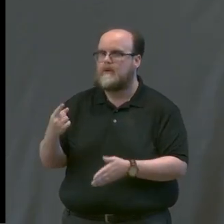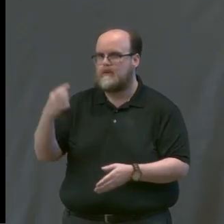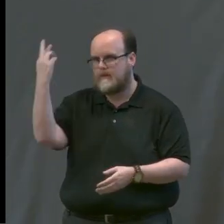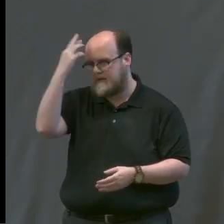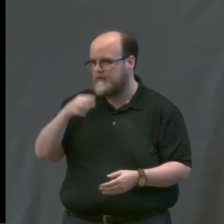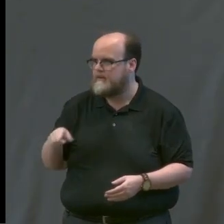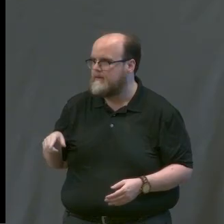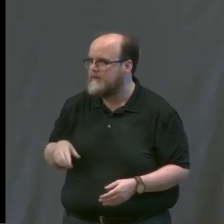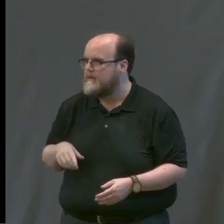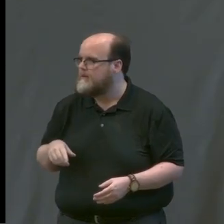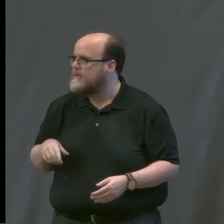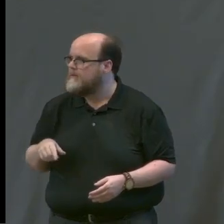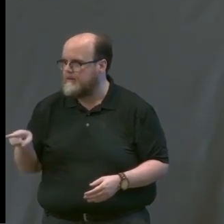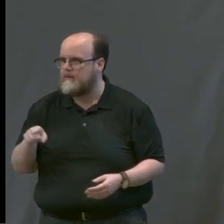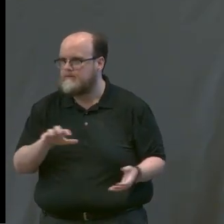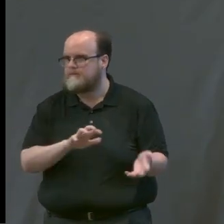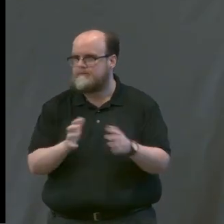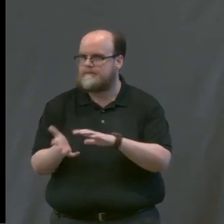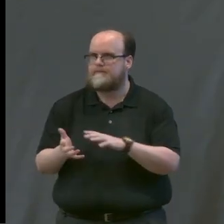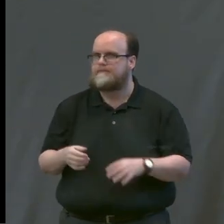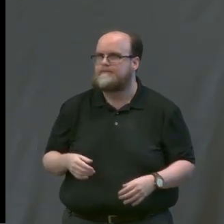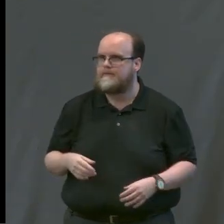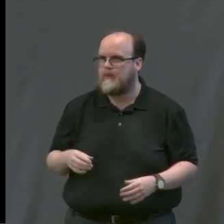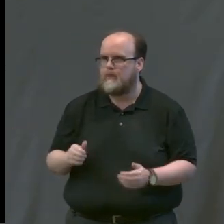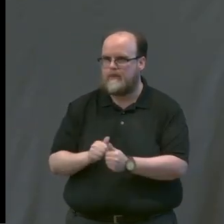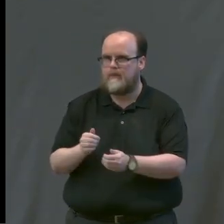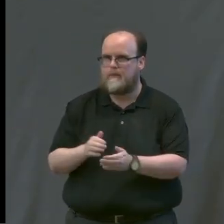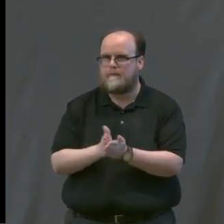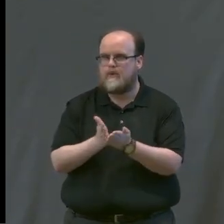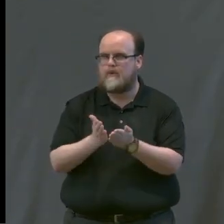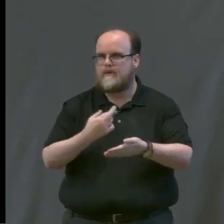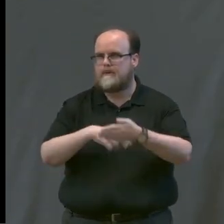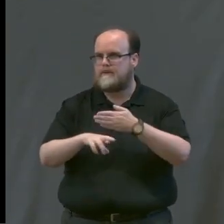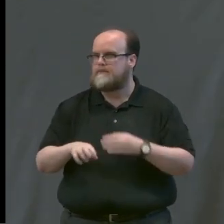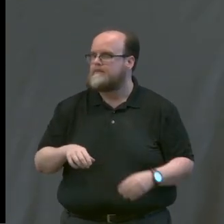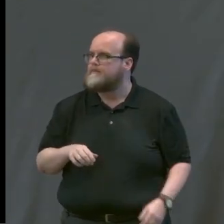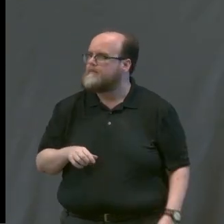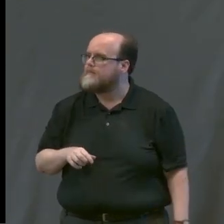reasons they get themselves into all kinds of trouble when it comes to the book of Revelation.